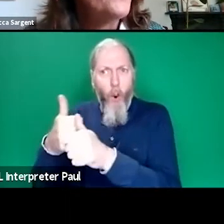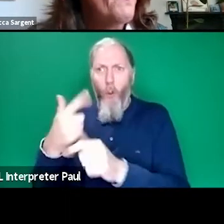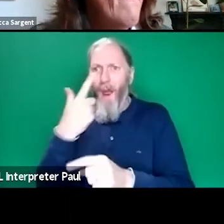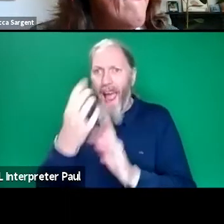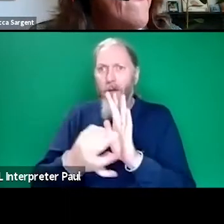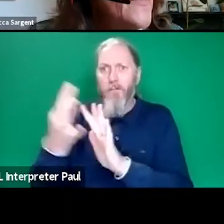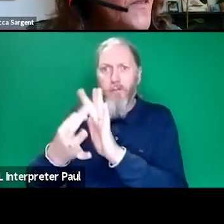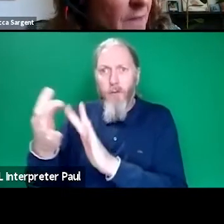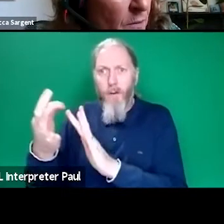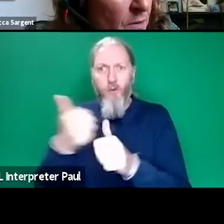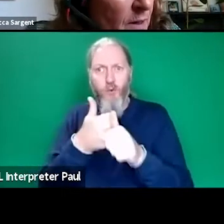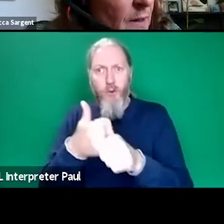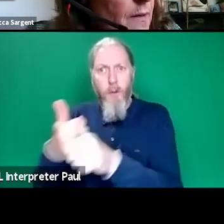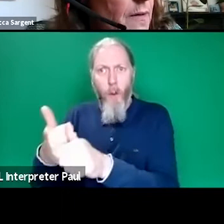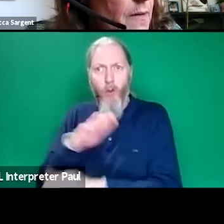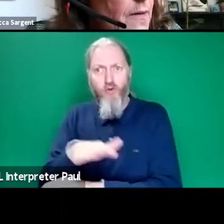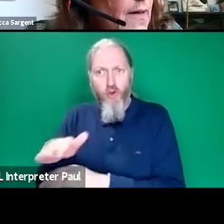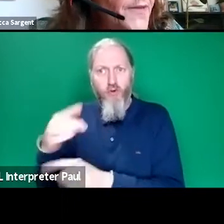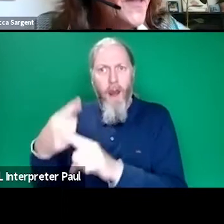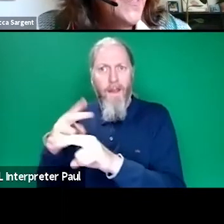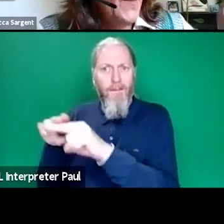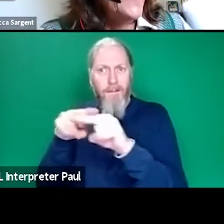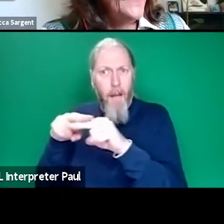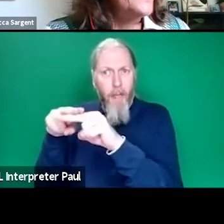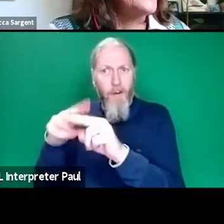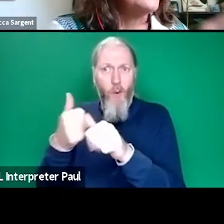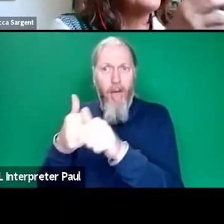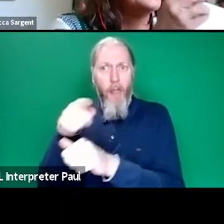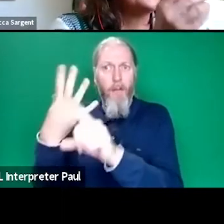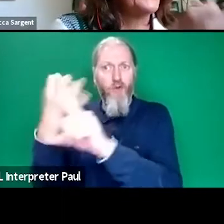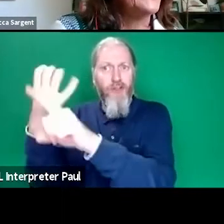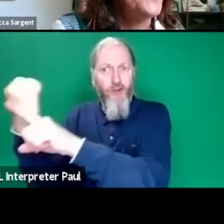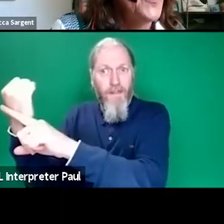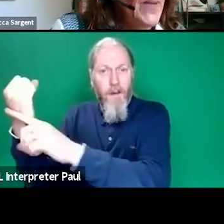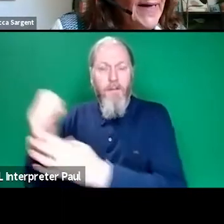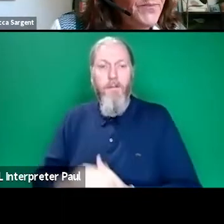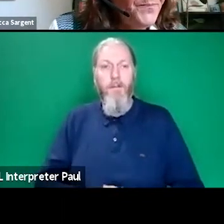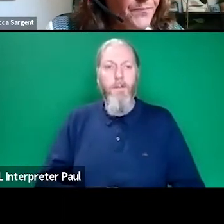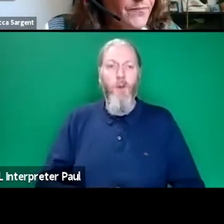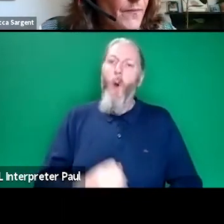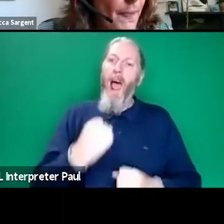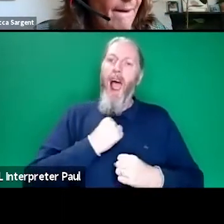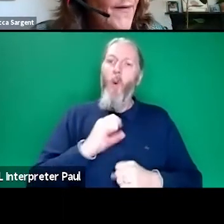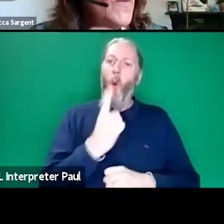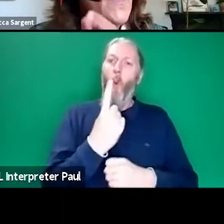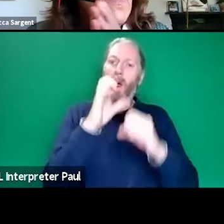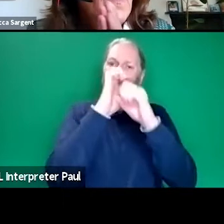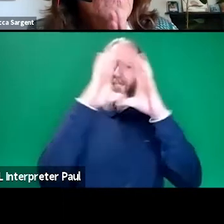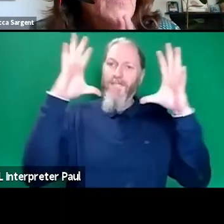children. So just thinking about data, the One Vision Partnership Plan